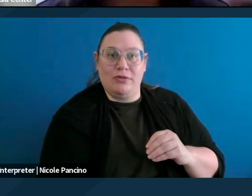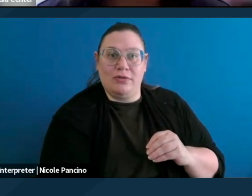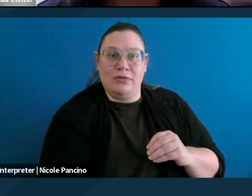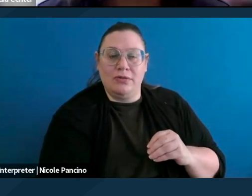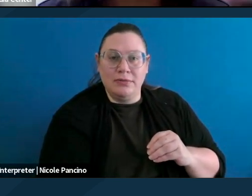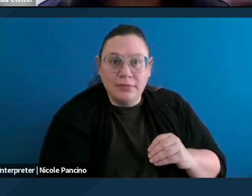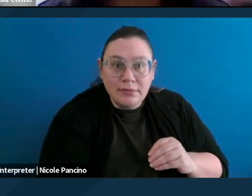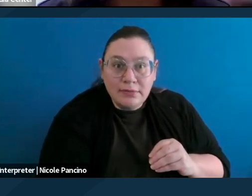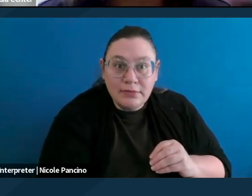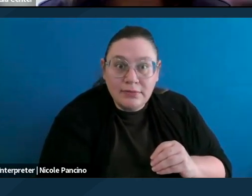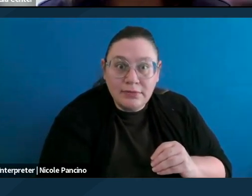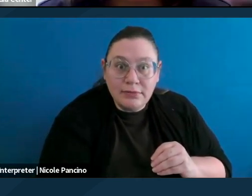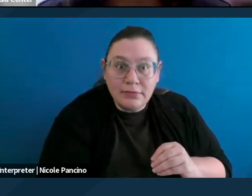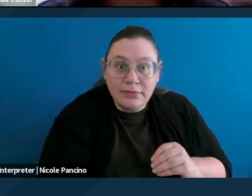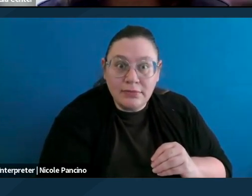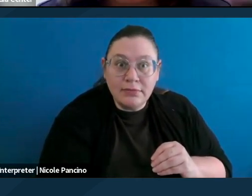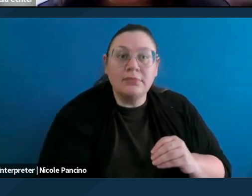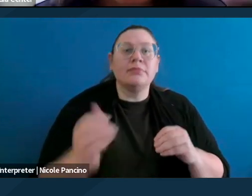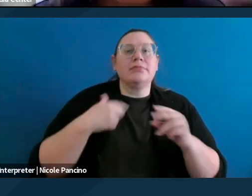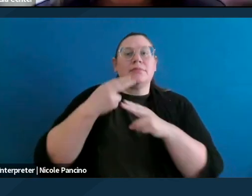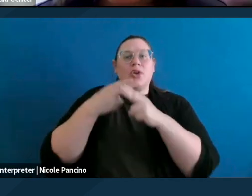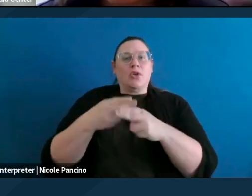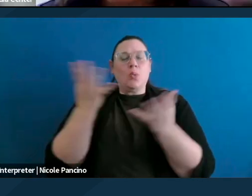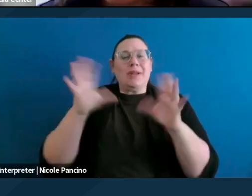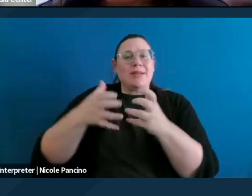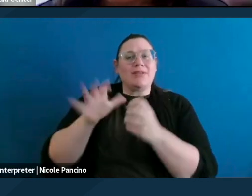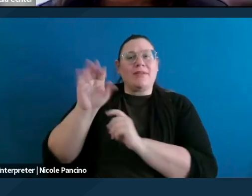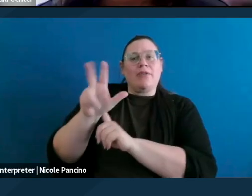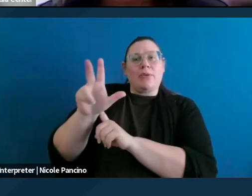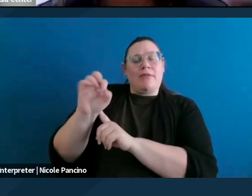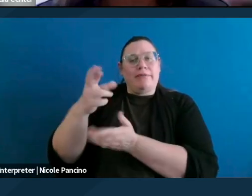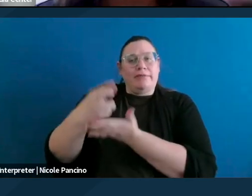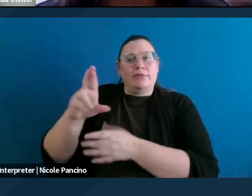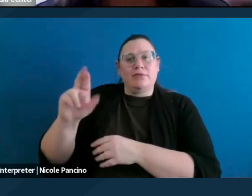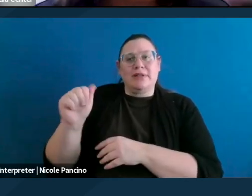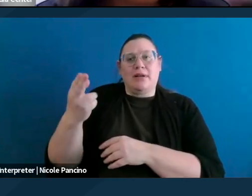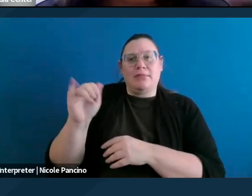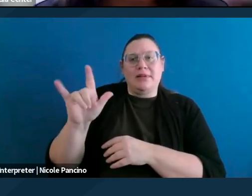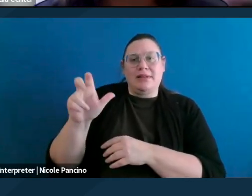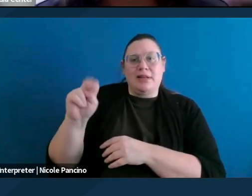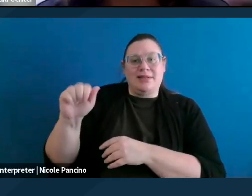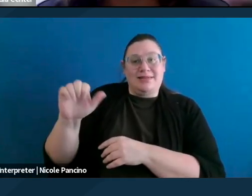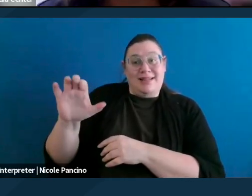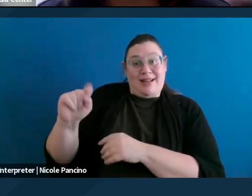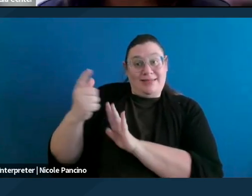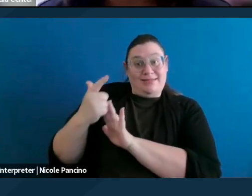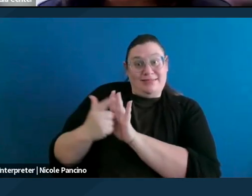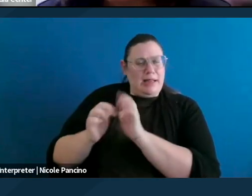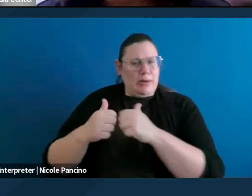Our webinar today is called What is Section 503 of the Rehabilitation Act and How Can We Defend